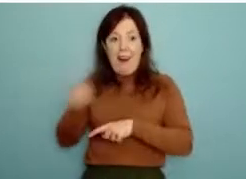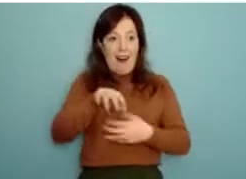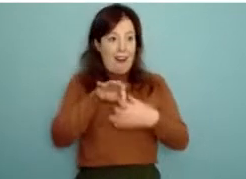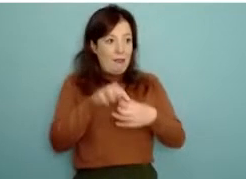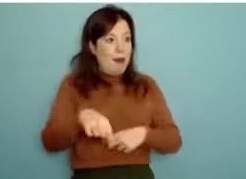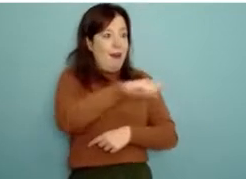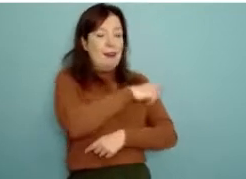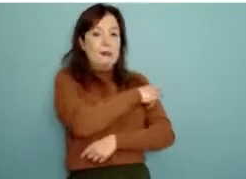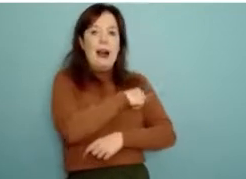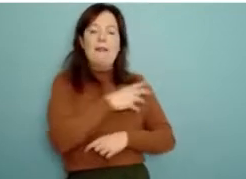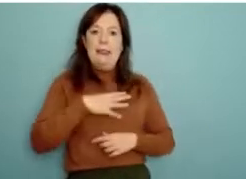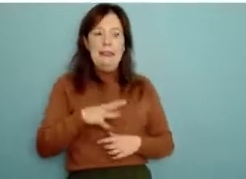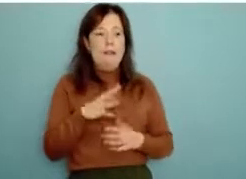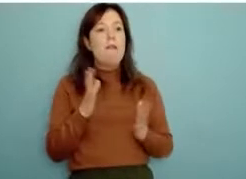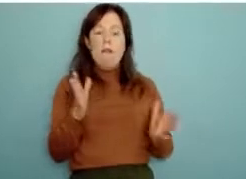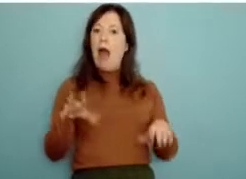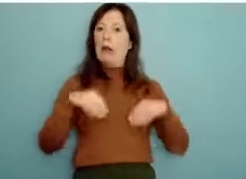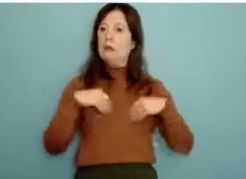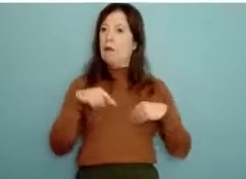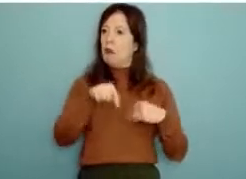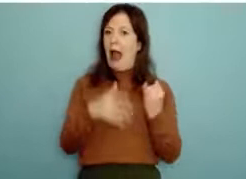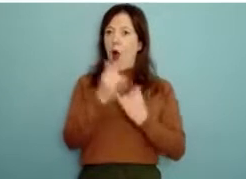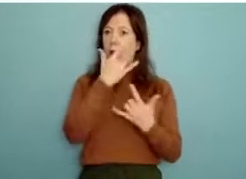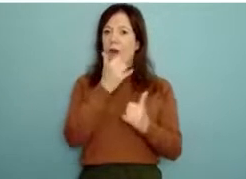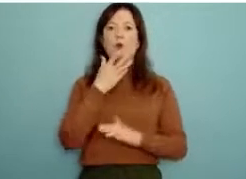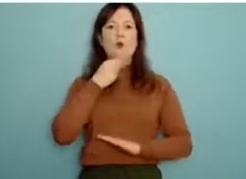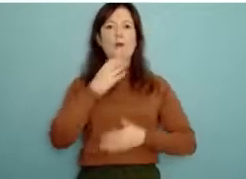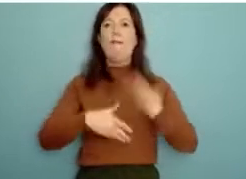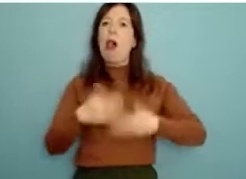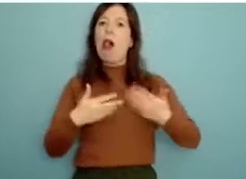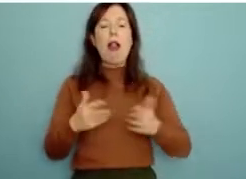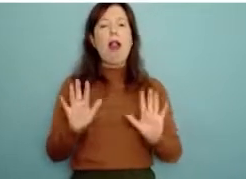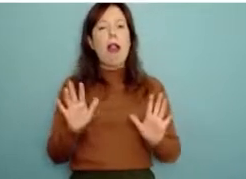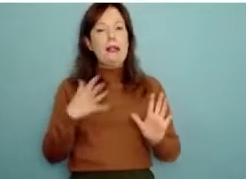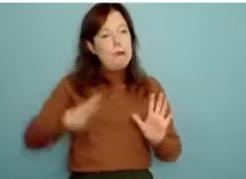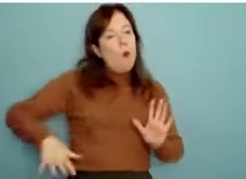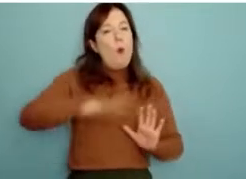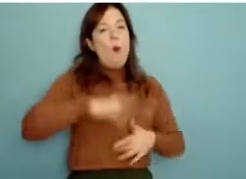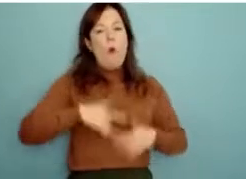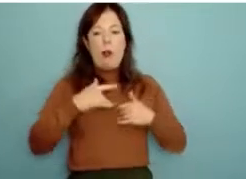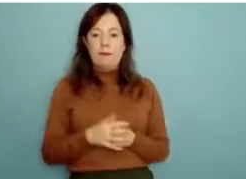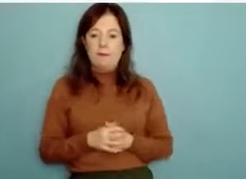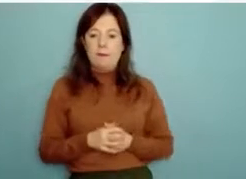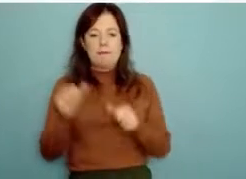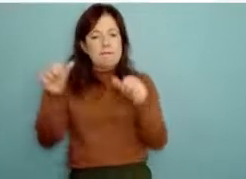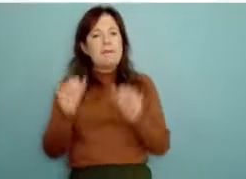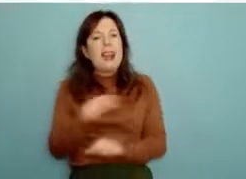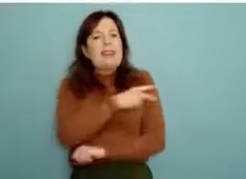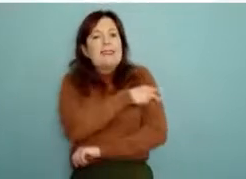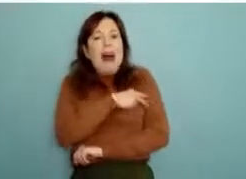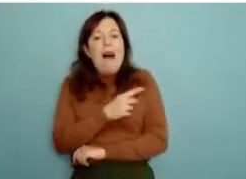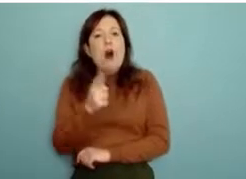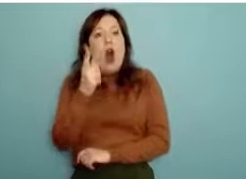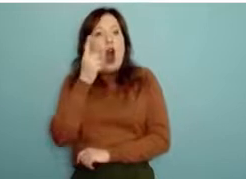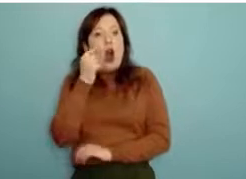monitoring. As we heard again from David, there's something about staff competence, and staff really do want